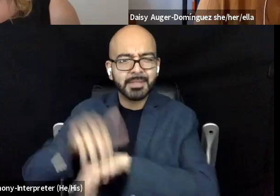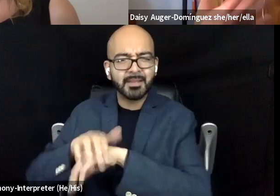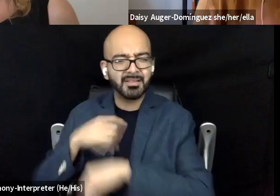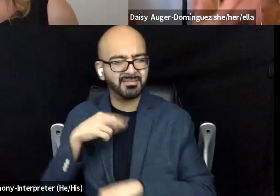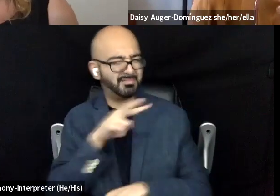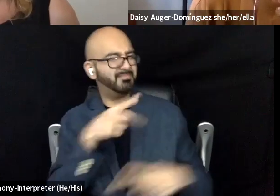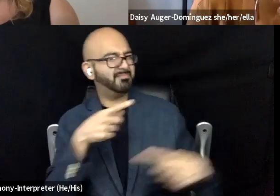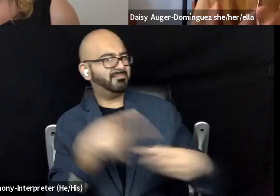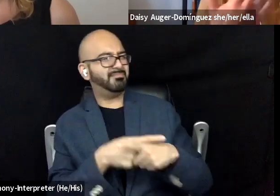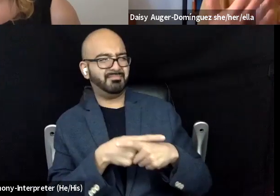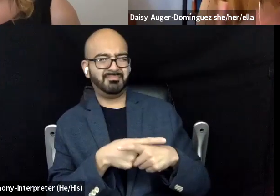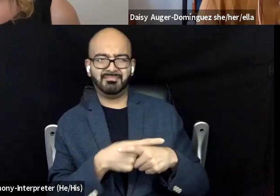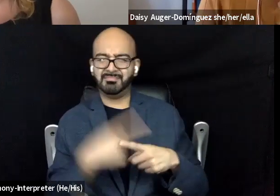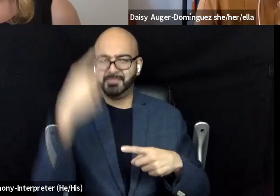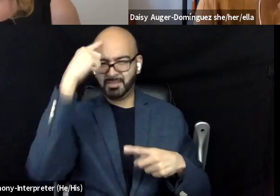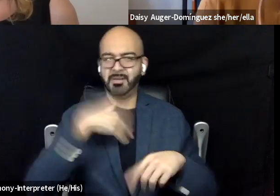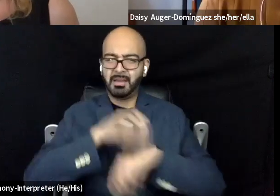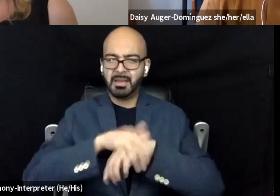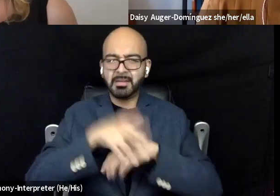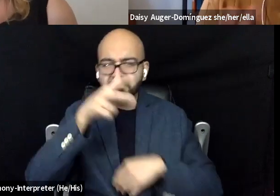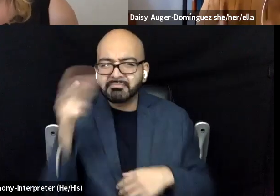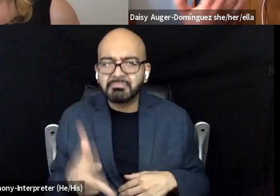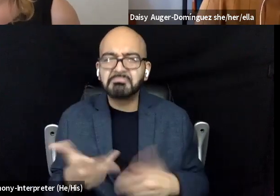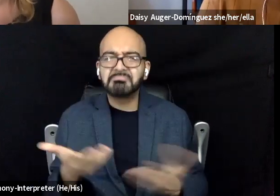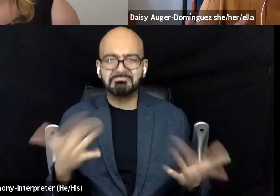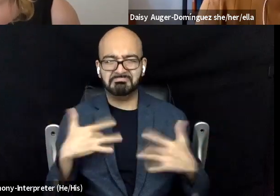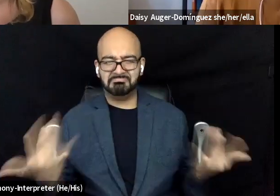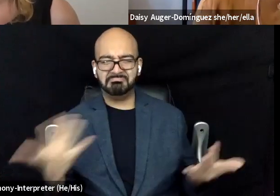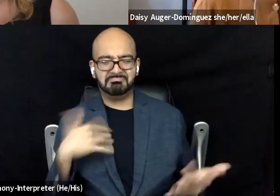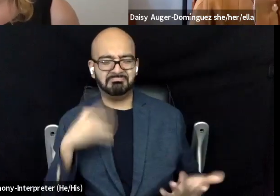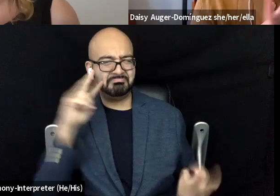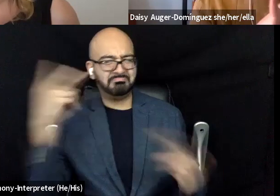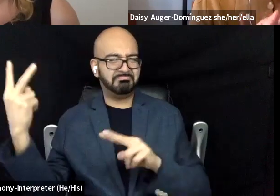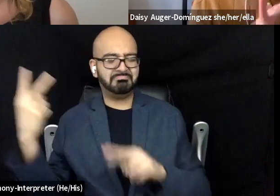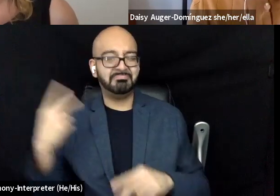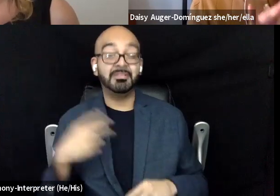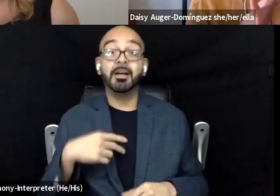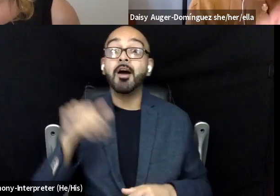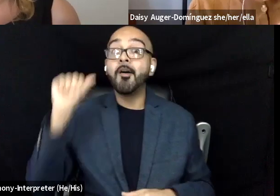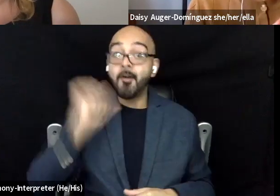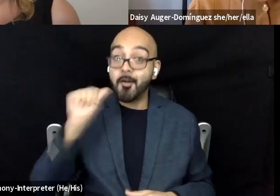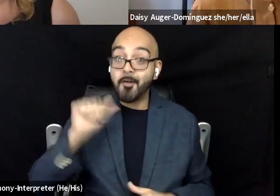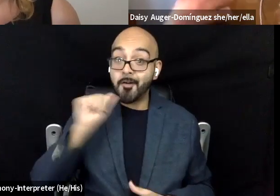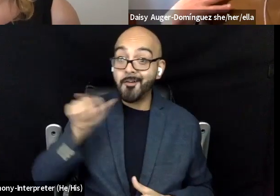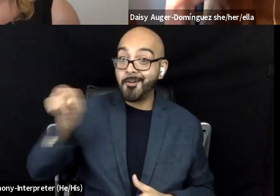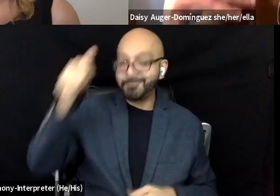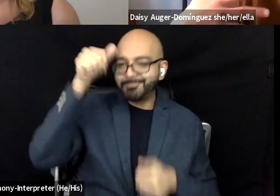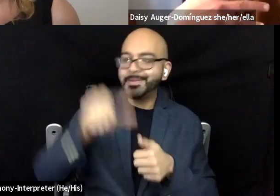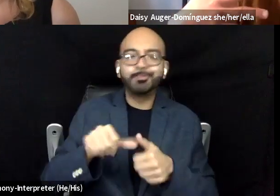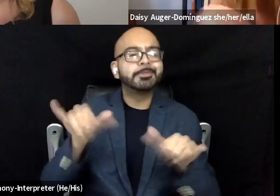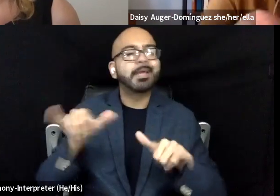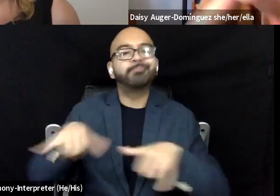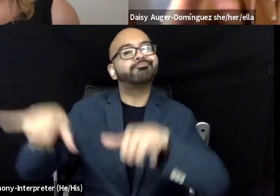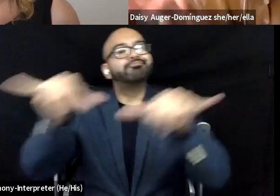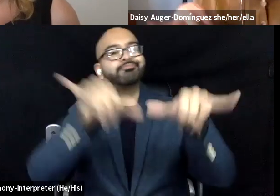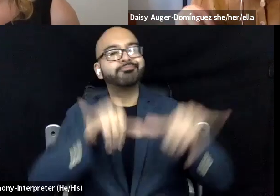learn better English. I spoke English quite well. And I remember my aunt, who like all Latina tías, you know, veers over